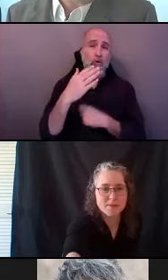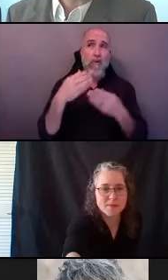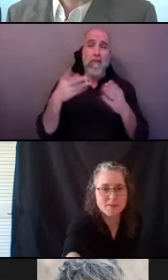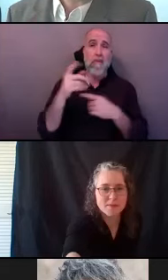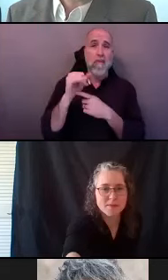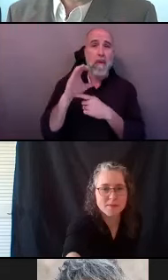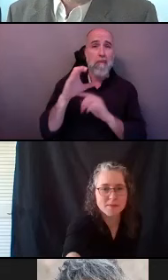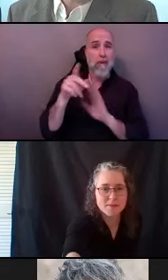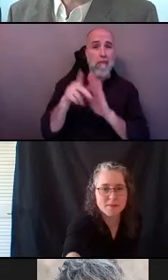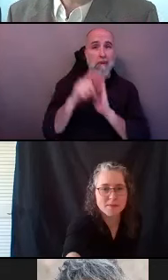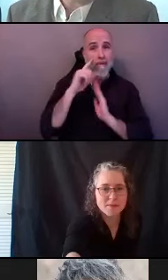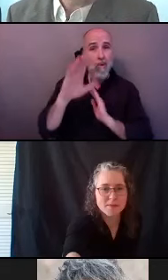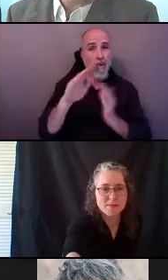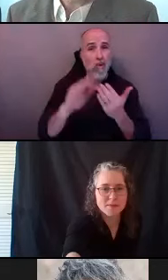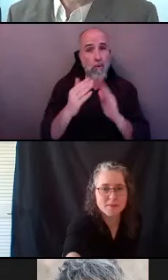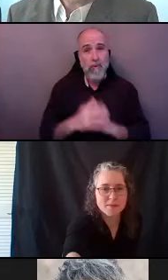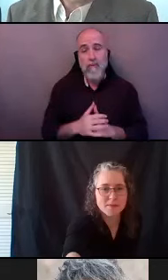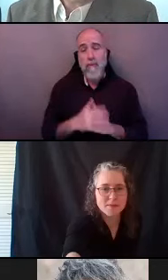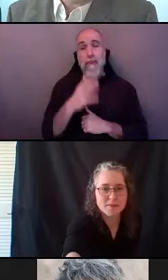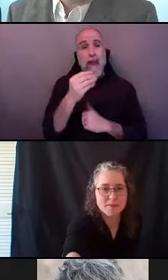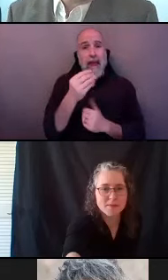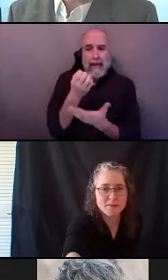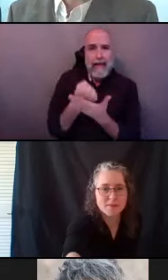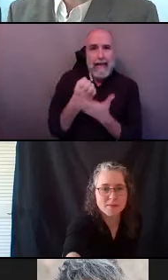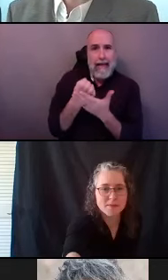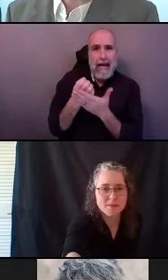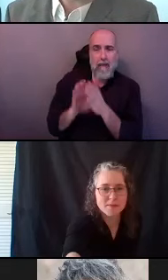about that. And economic growth.